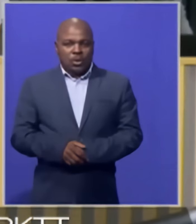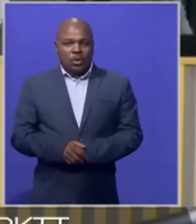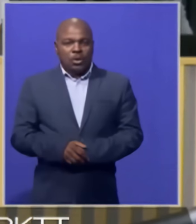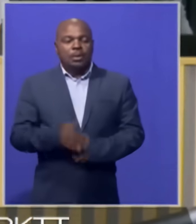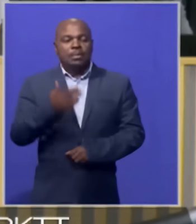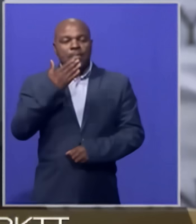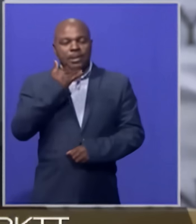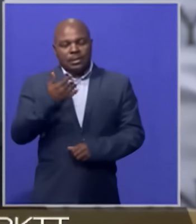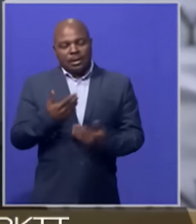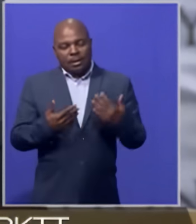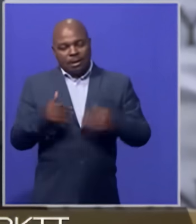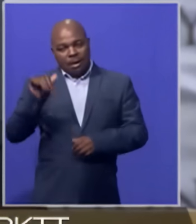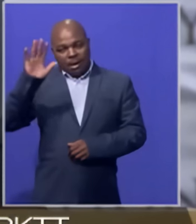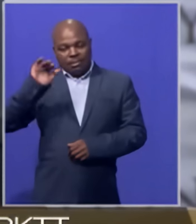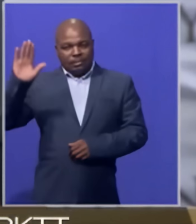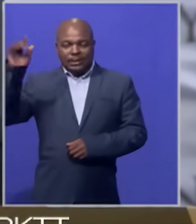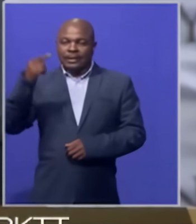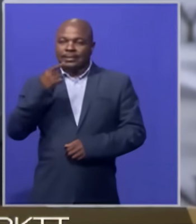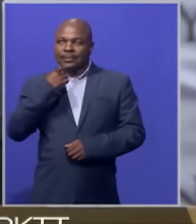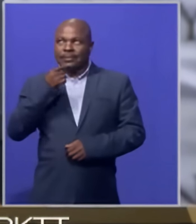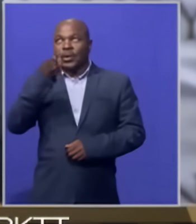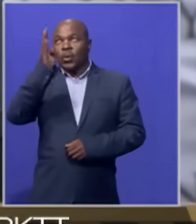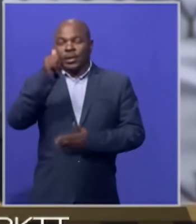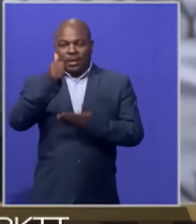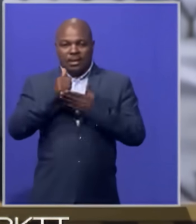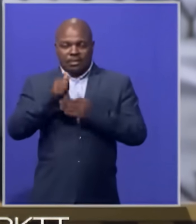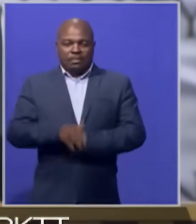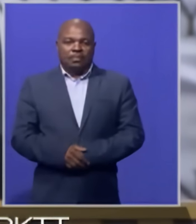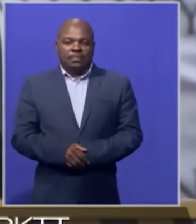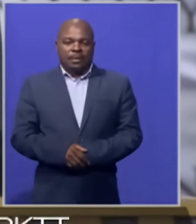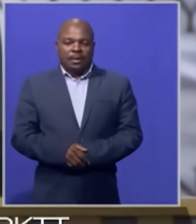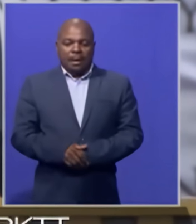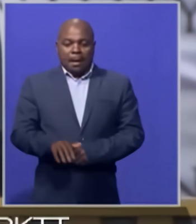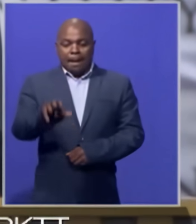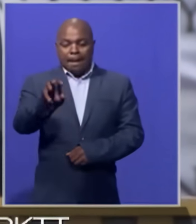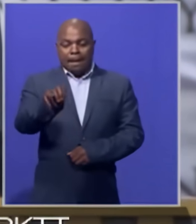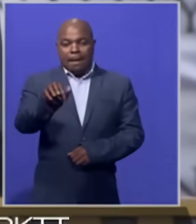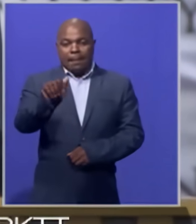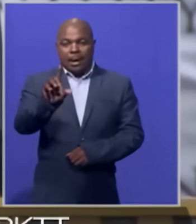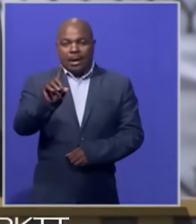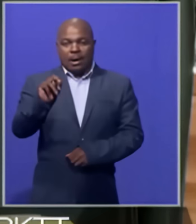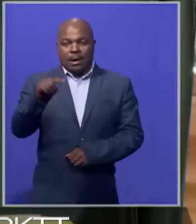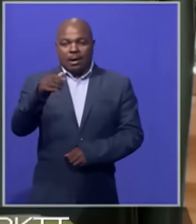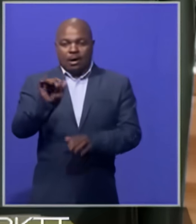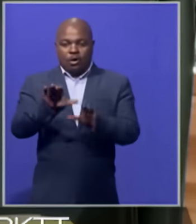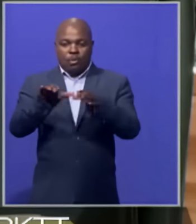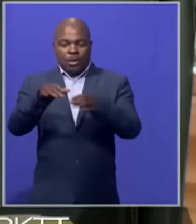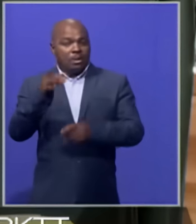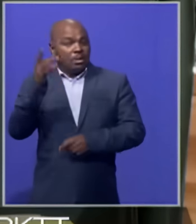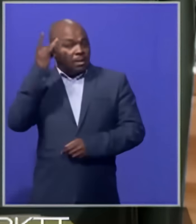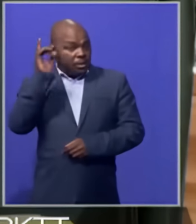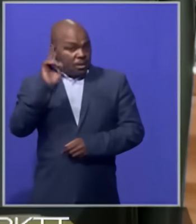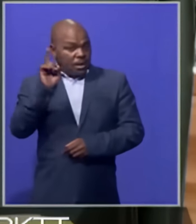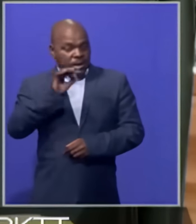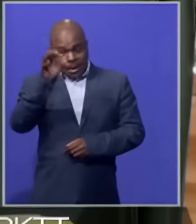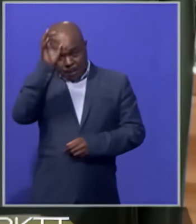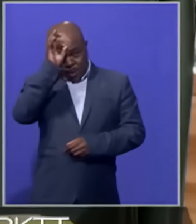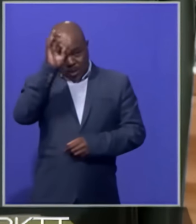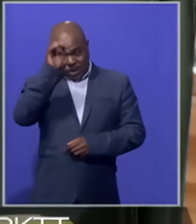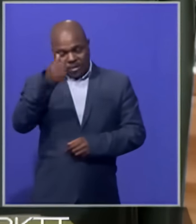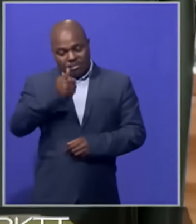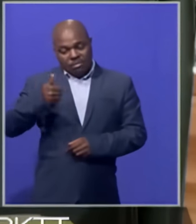hand and say so help me. So help me God. Komišene ya Matlanga e kwele gore motlatšamokomišenare wa sephodisa yeo ga bjale a